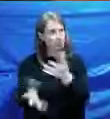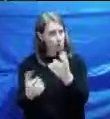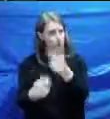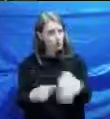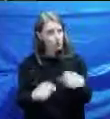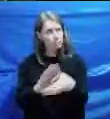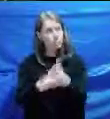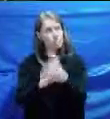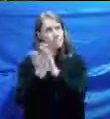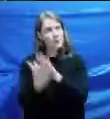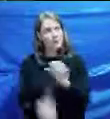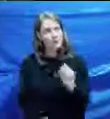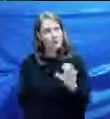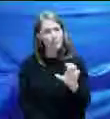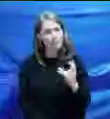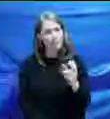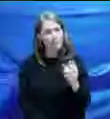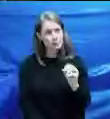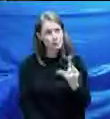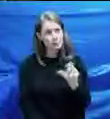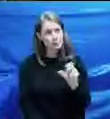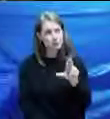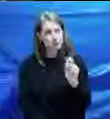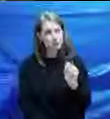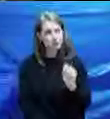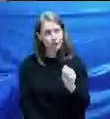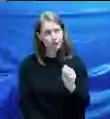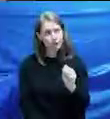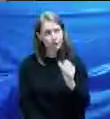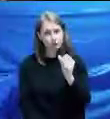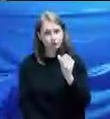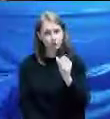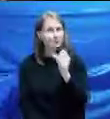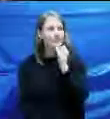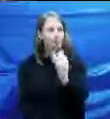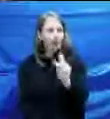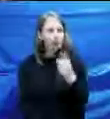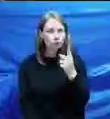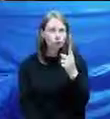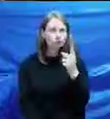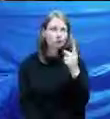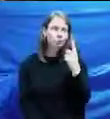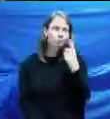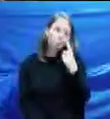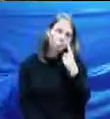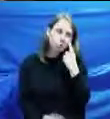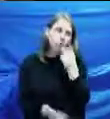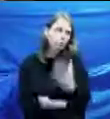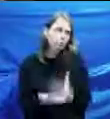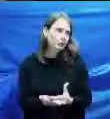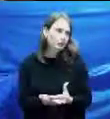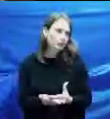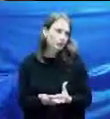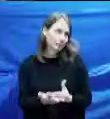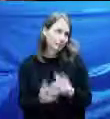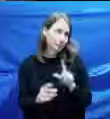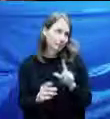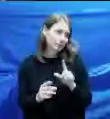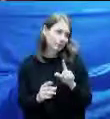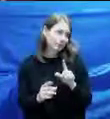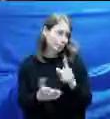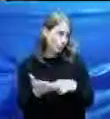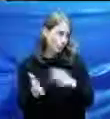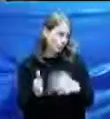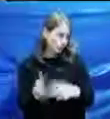to the next one. I think that's right. I think that's right. And that again, I just think goes to this issue of close reading, that